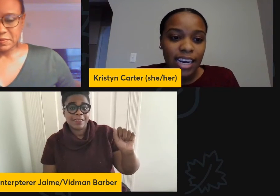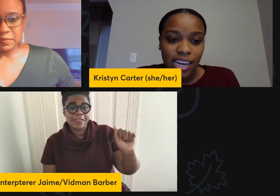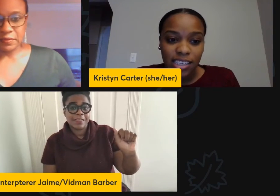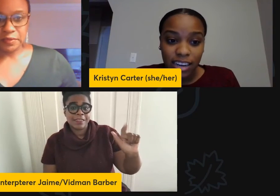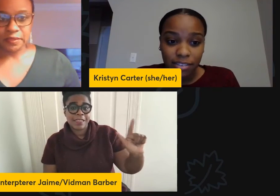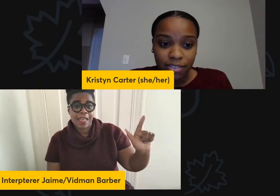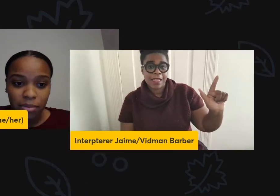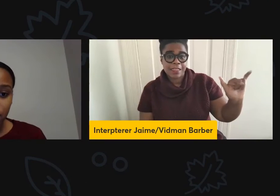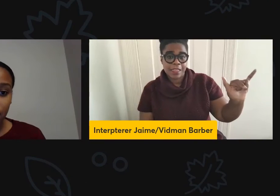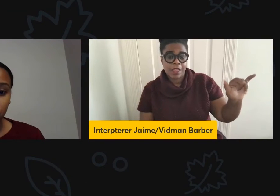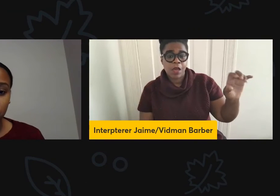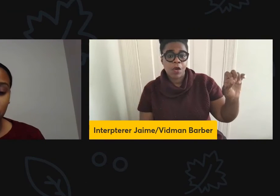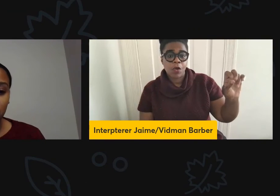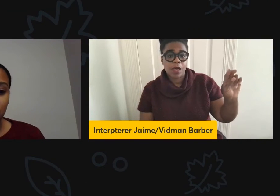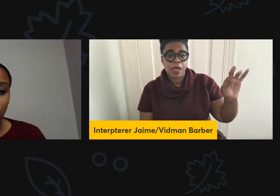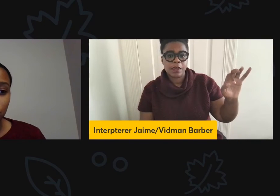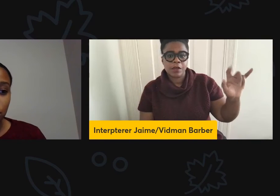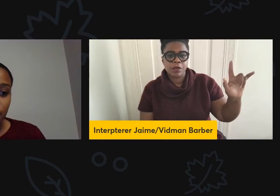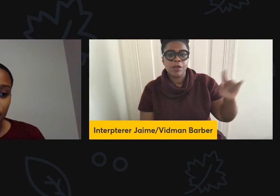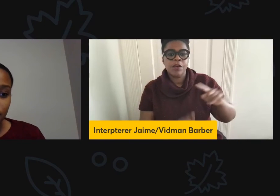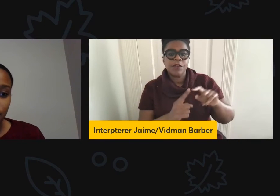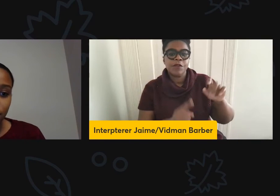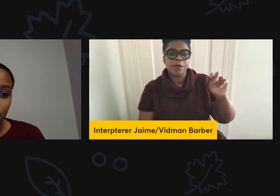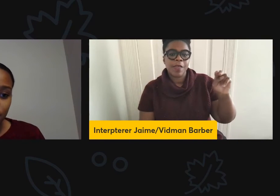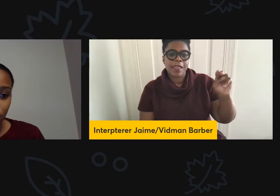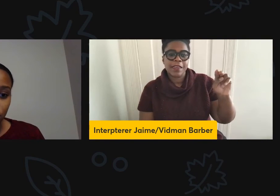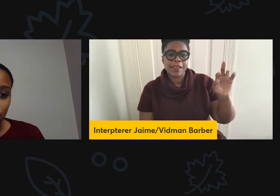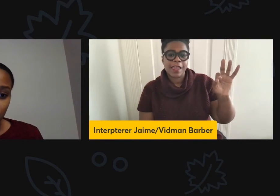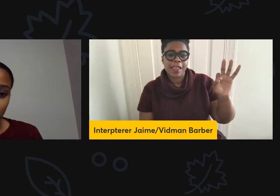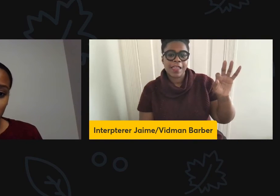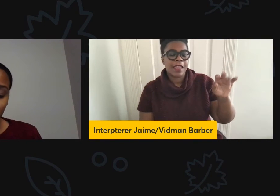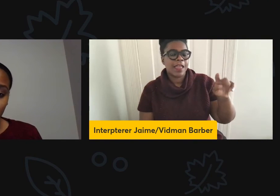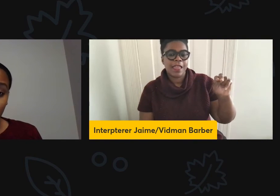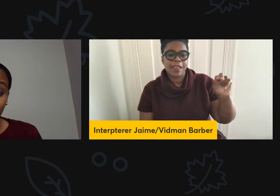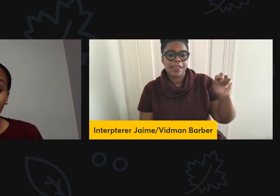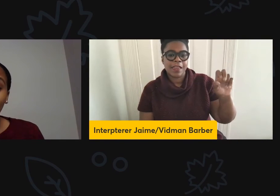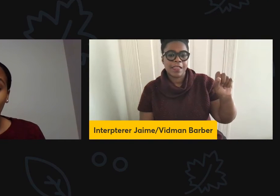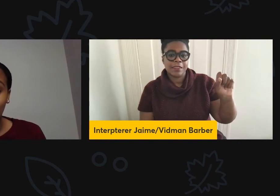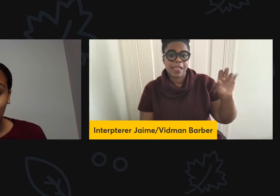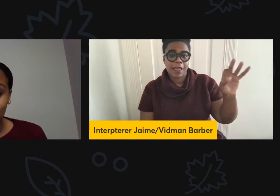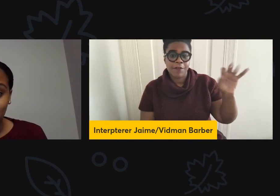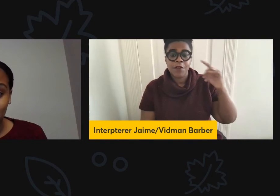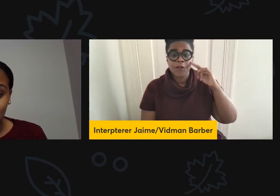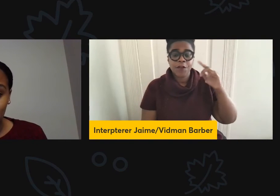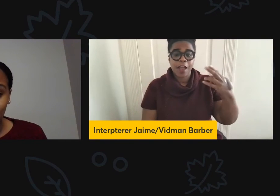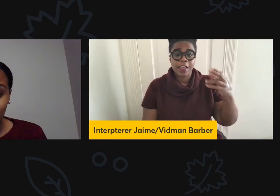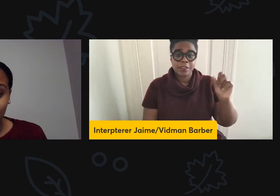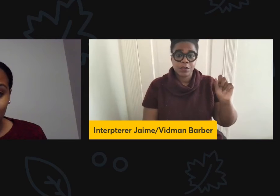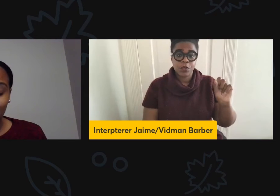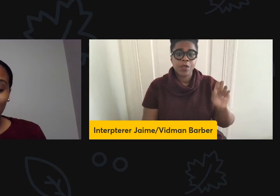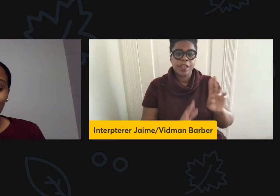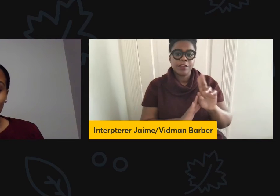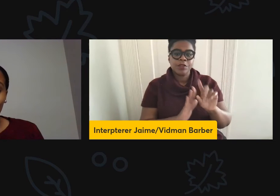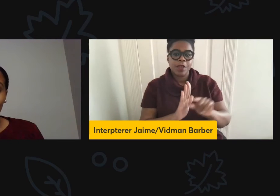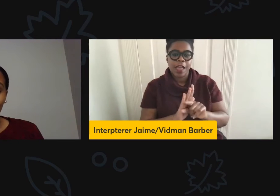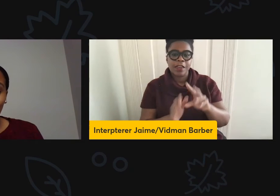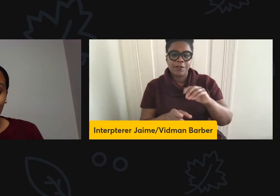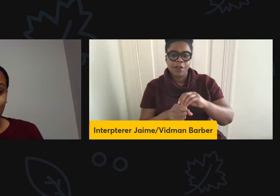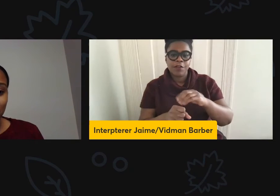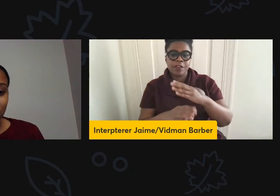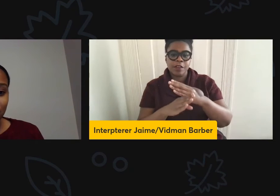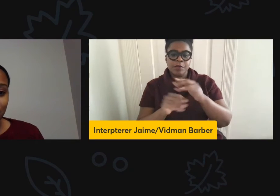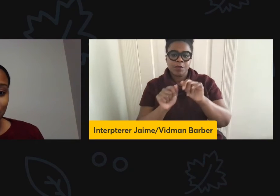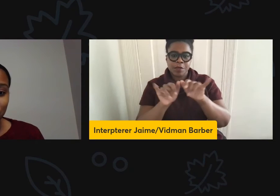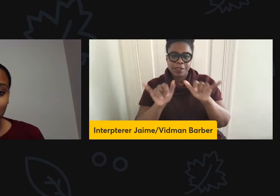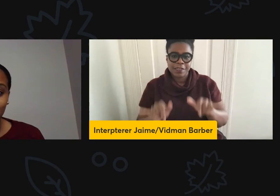the NSF that will tell us about opportunities through the NSF for high school and undergraduate students on how to get involved in immunology. So over